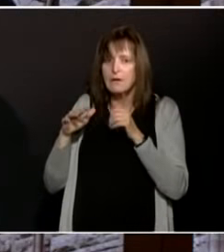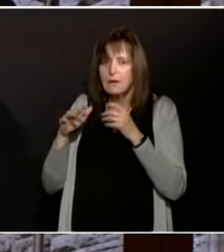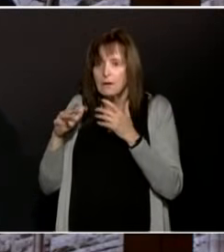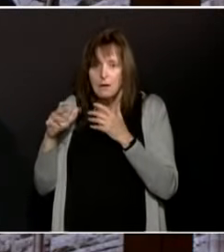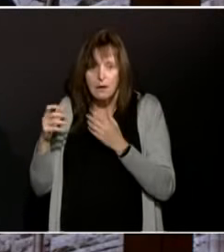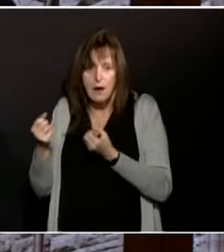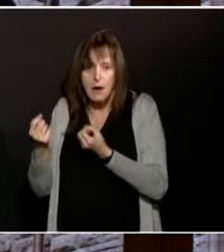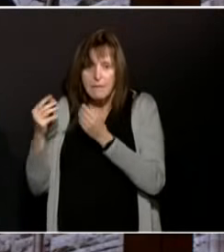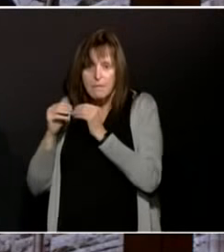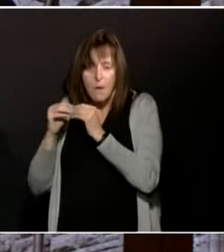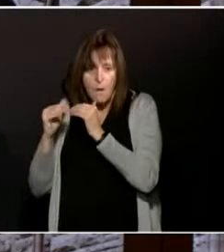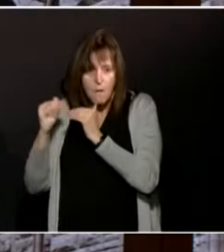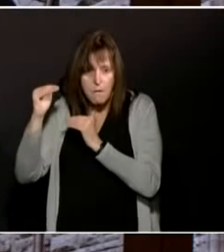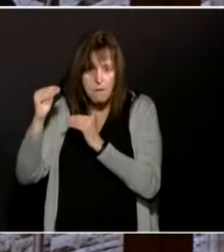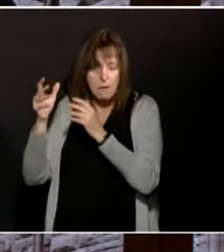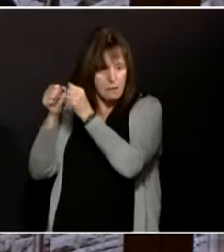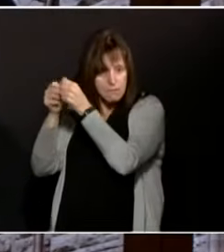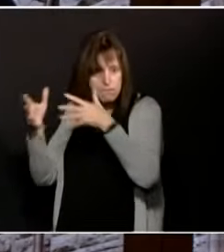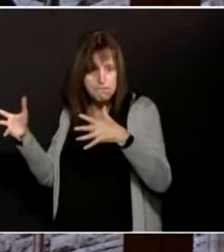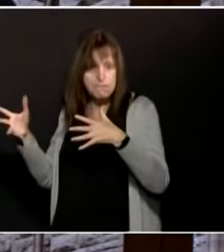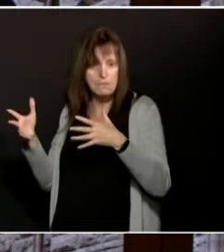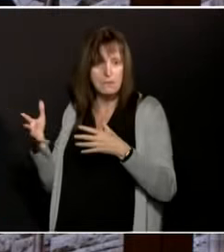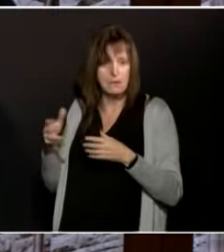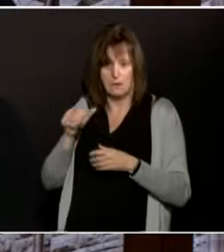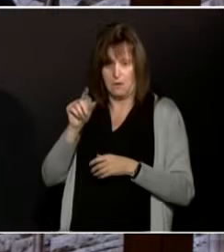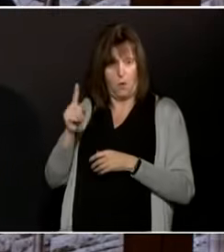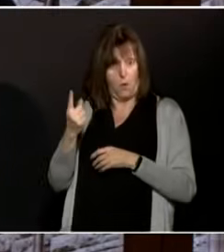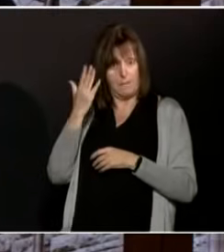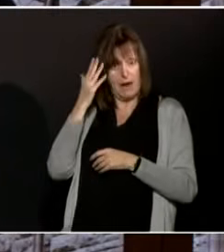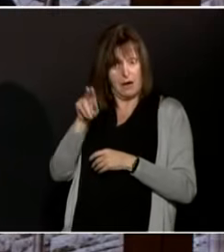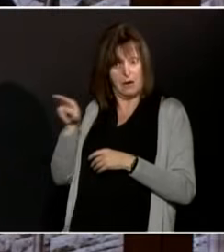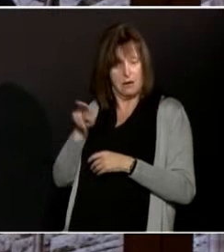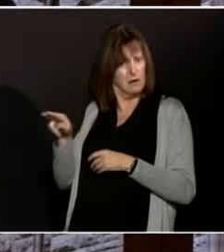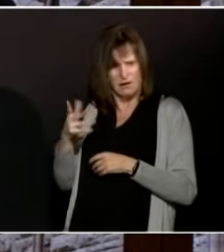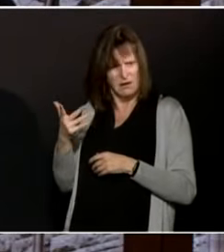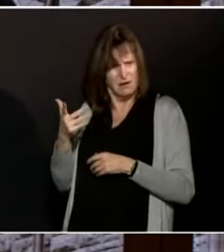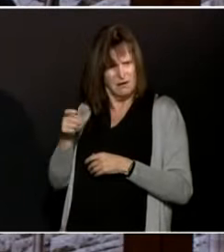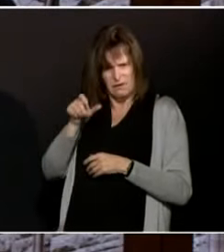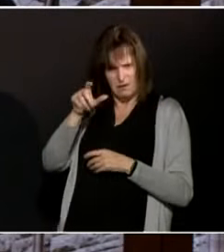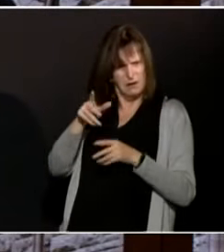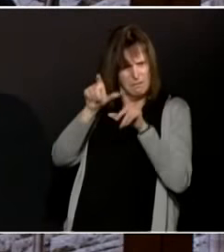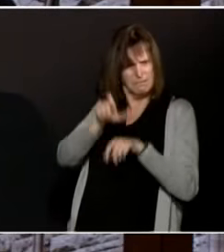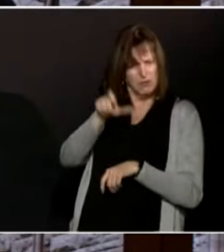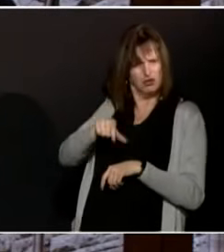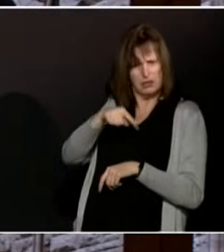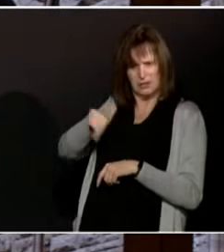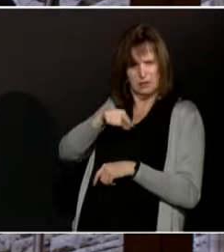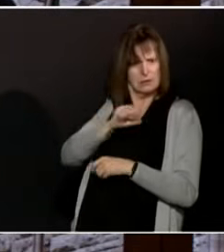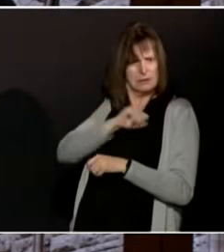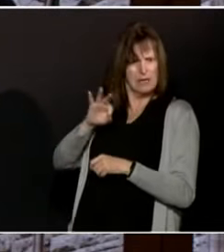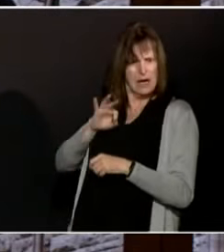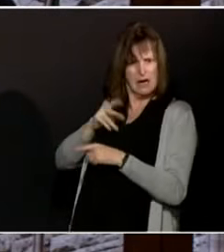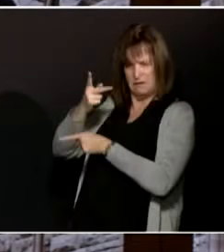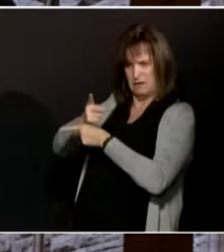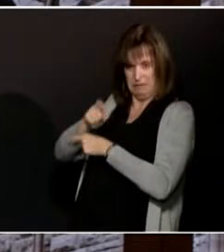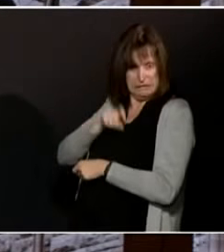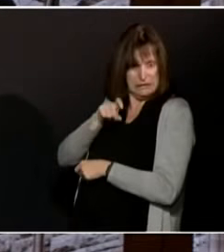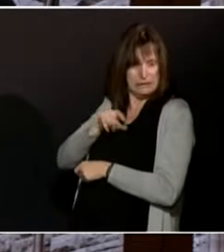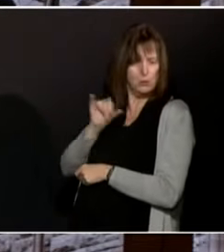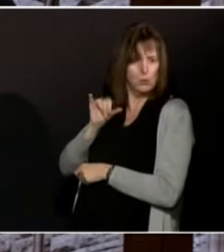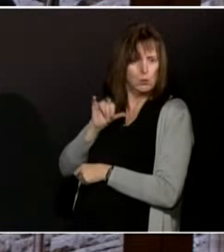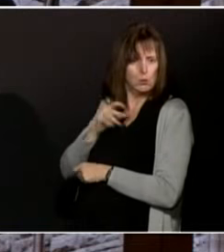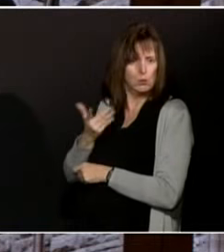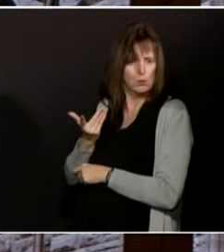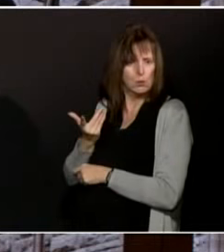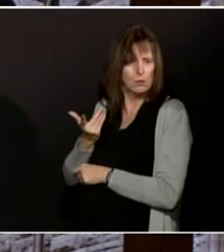just beds, the key thing is human health resources. We need the staff to man those. And that's a major aspect there. So we have to